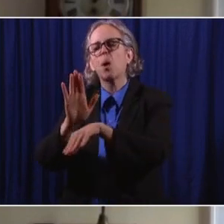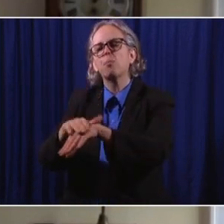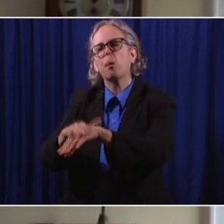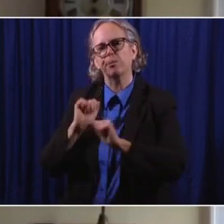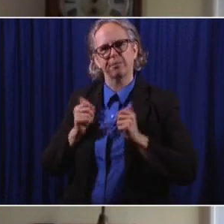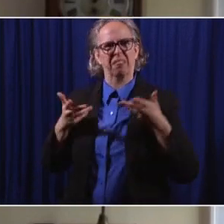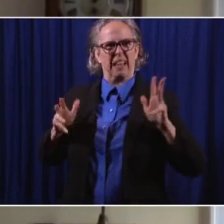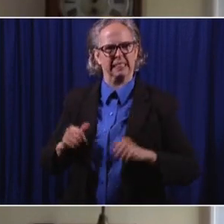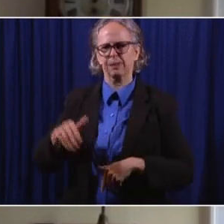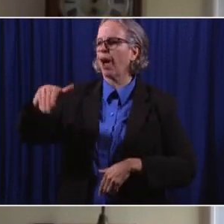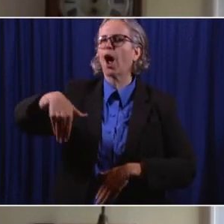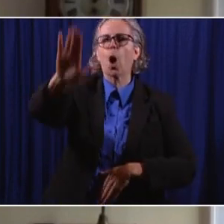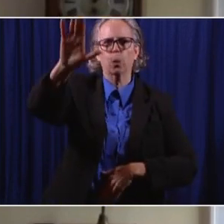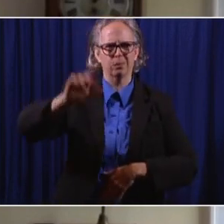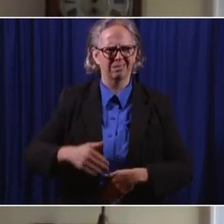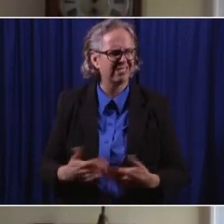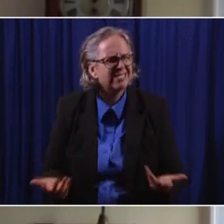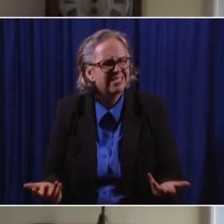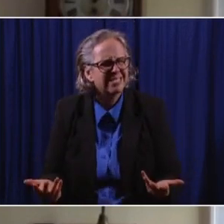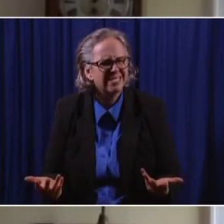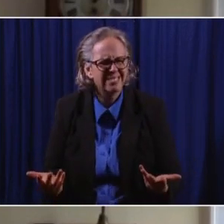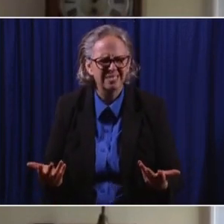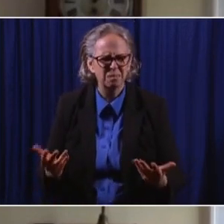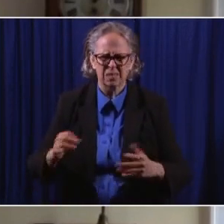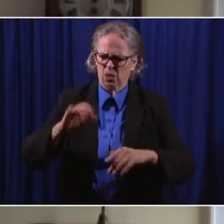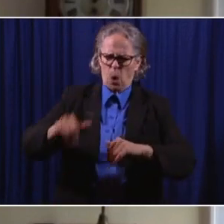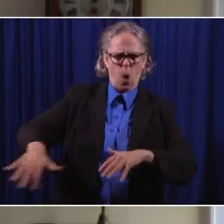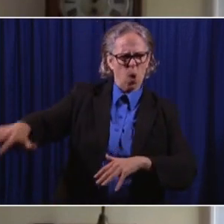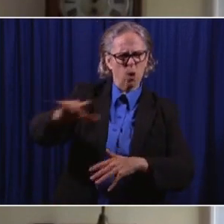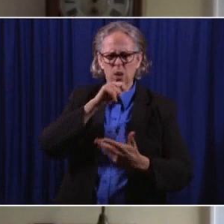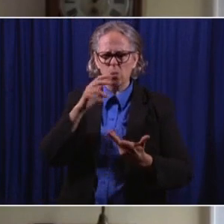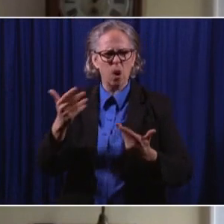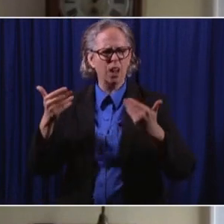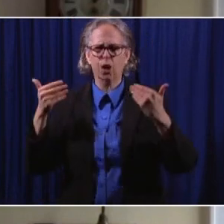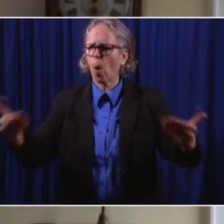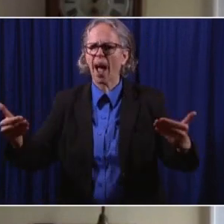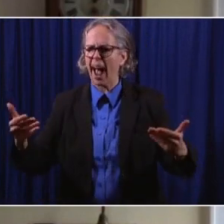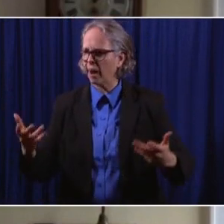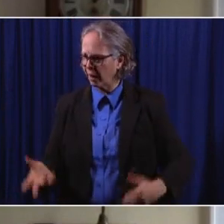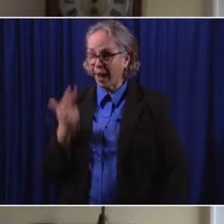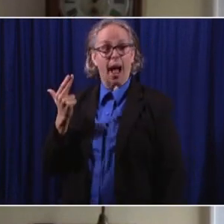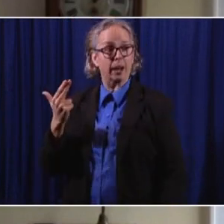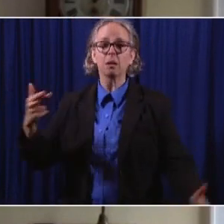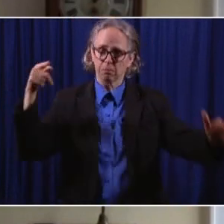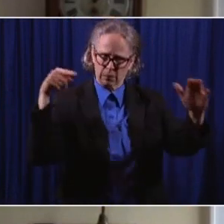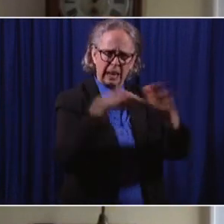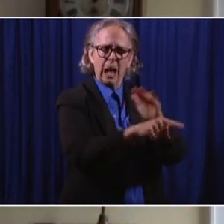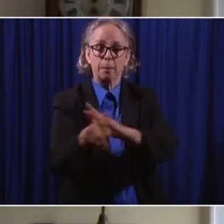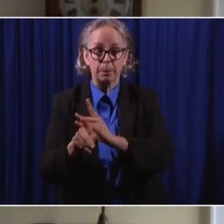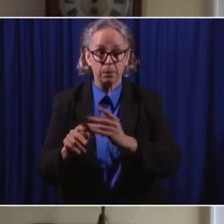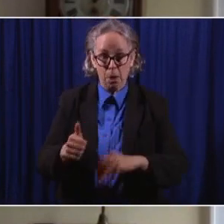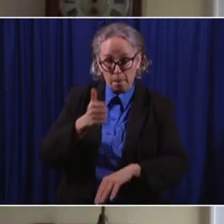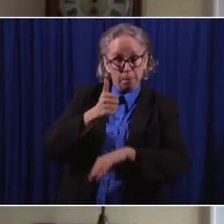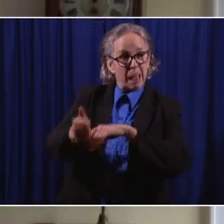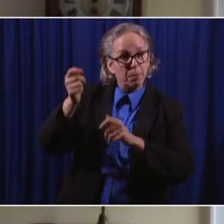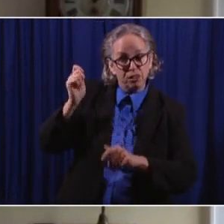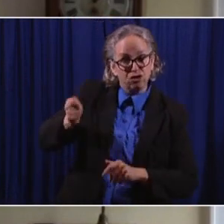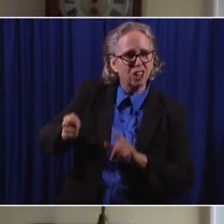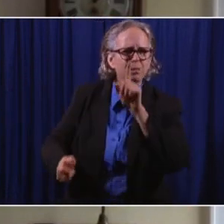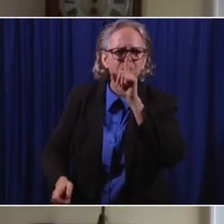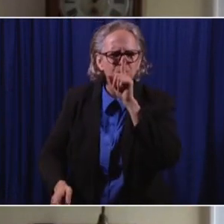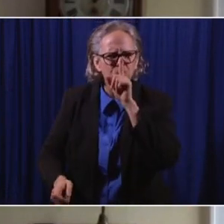willing to hurt or kill with that weapon. I'm not blaming judges. The law needs to, frankly, be changed, and that's